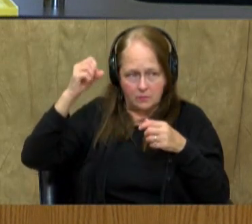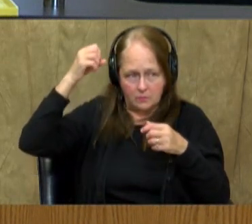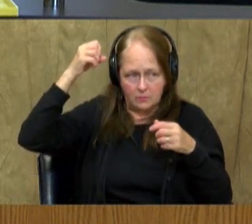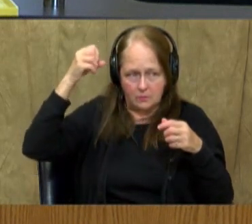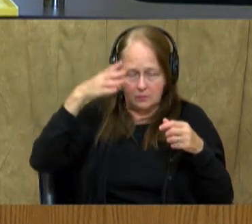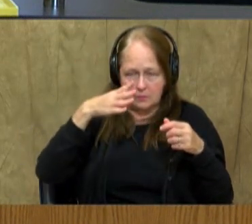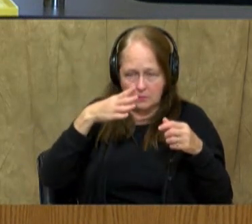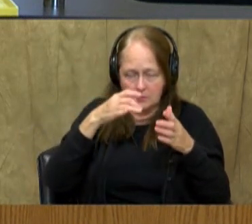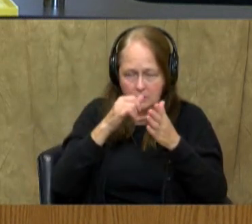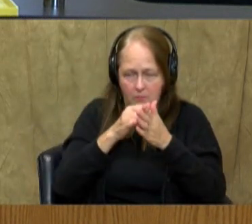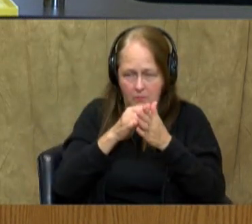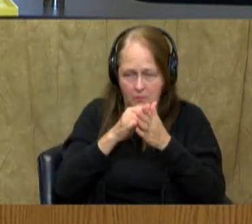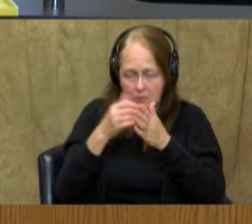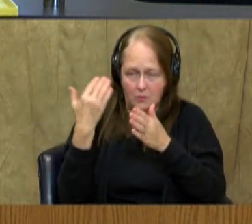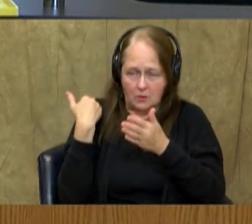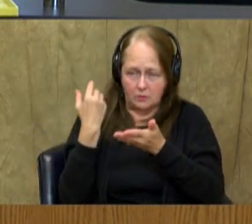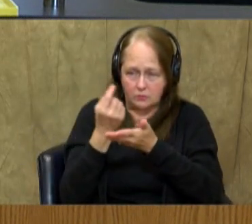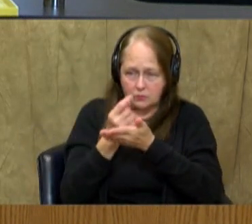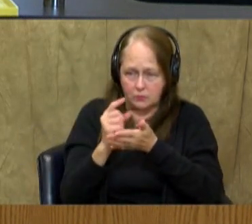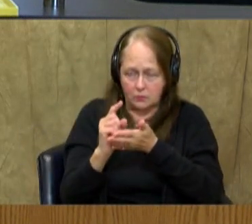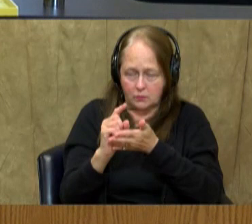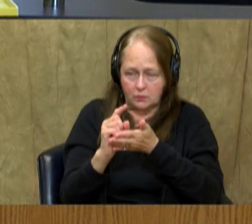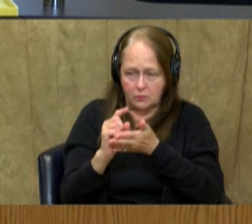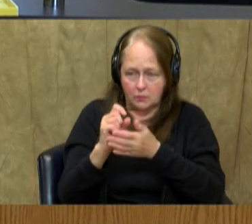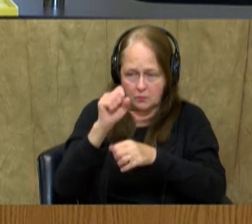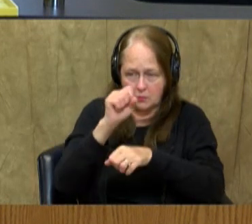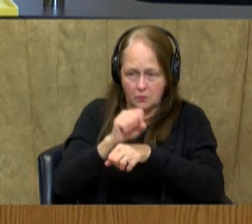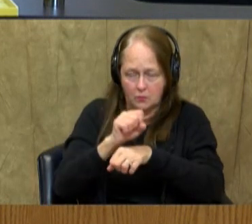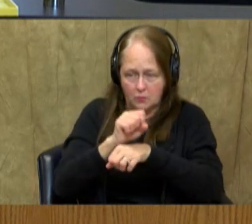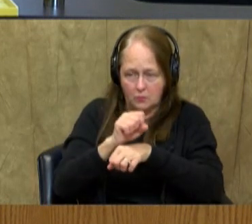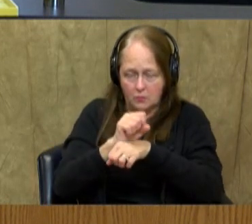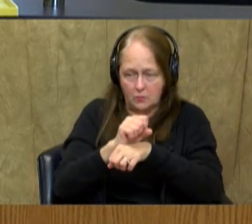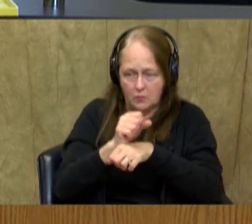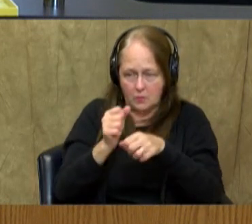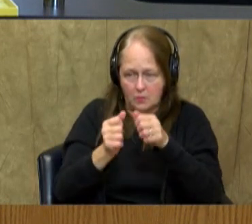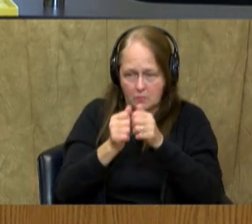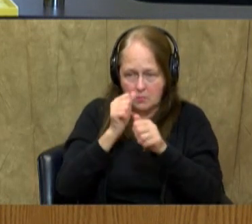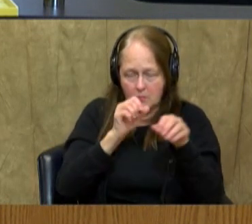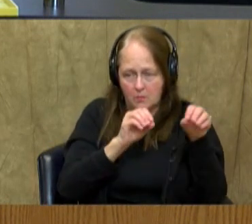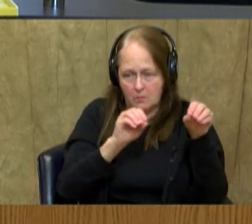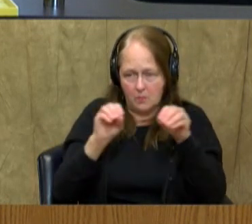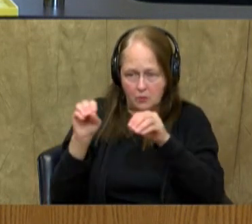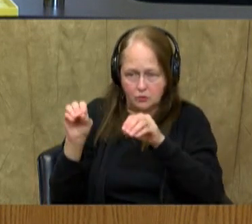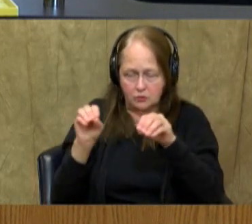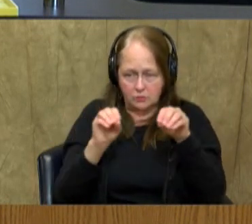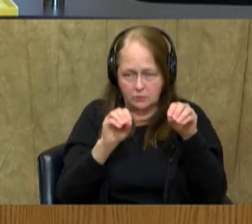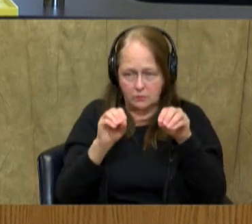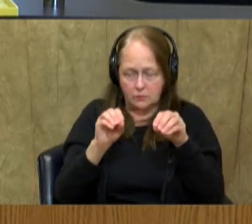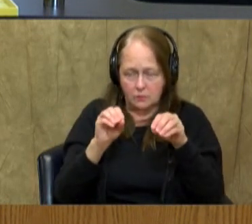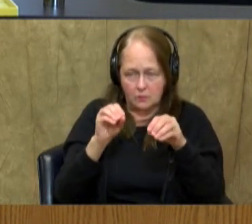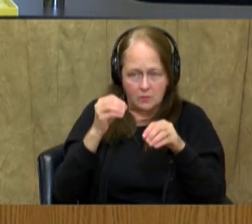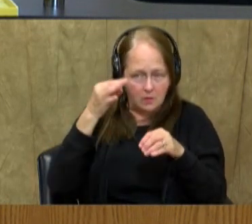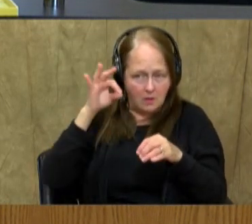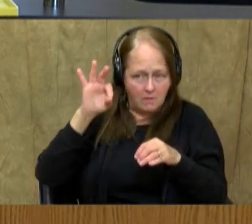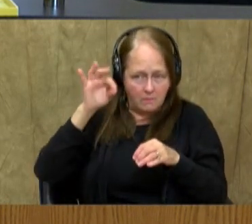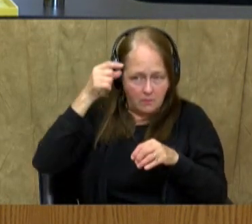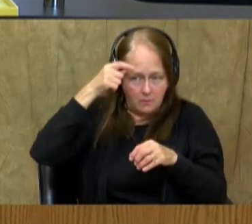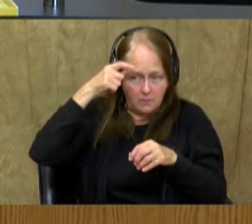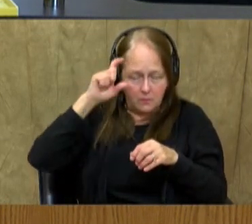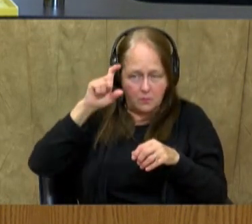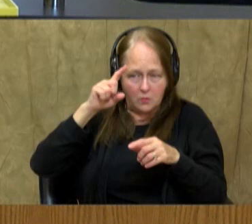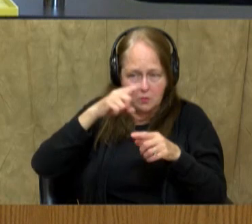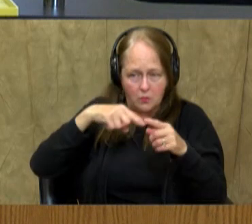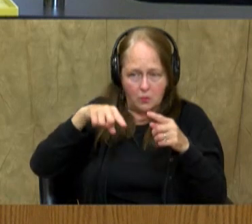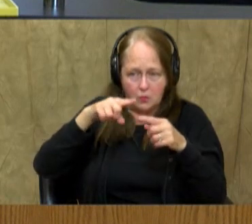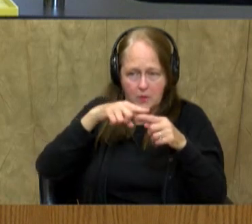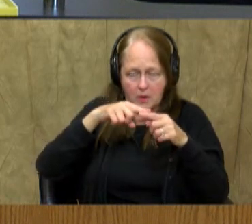When we looked at the model last week, we were only looking at the motions of the moon going around